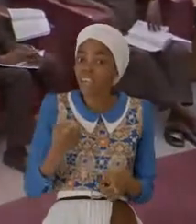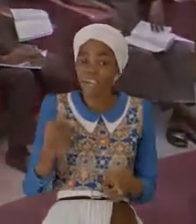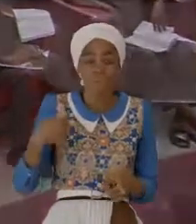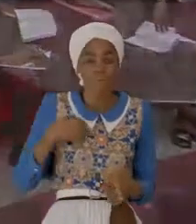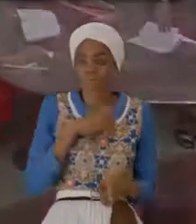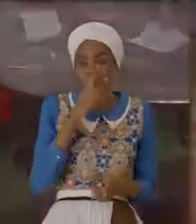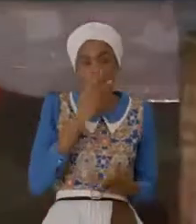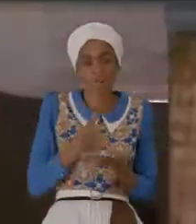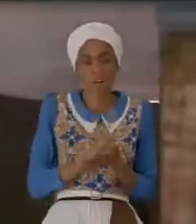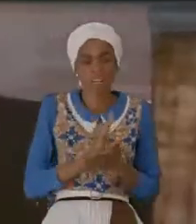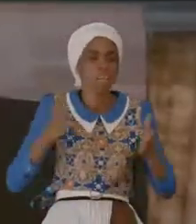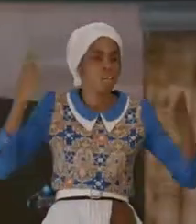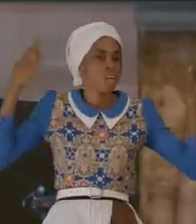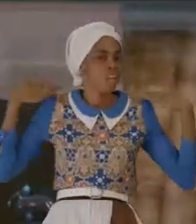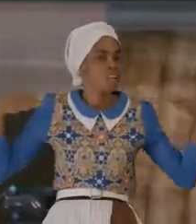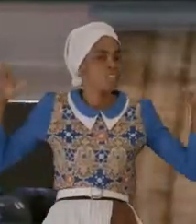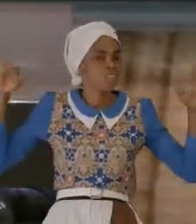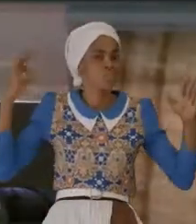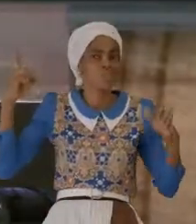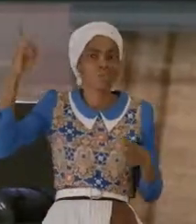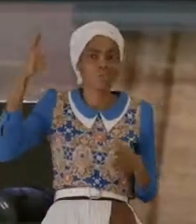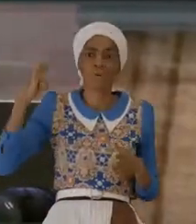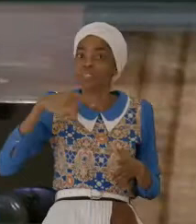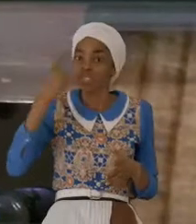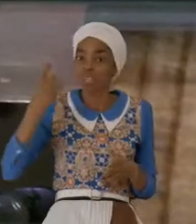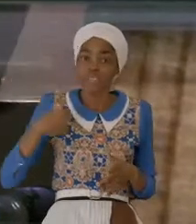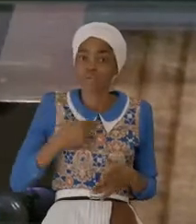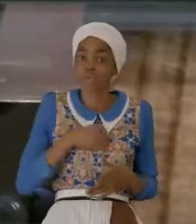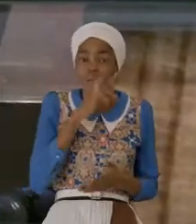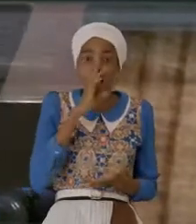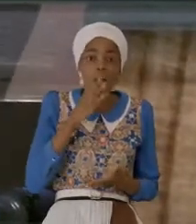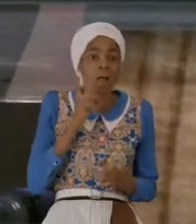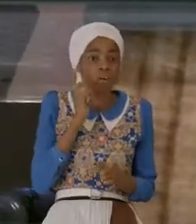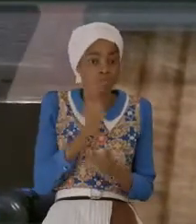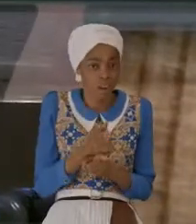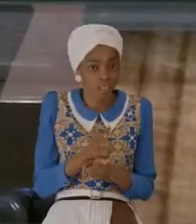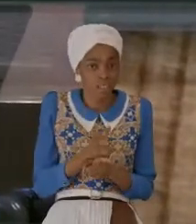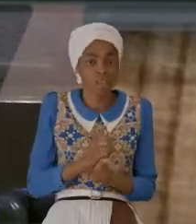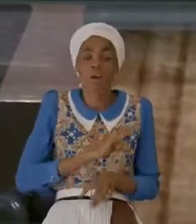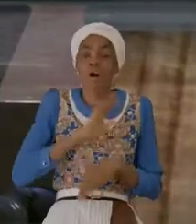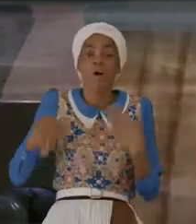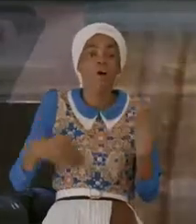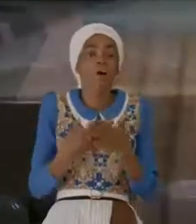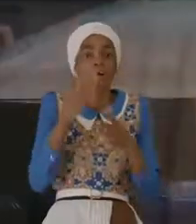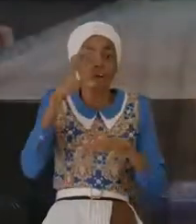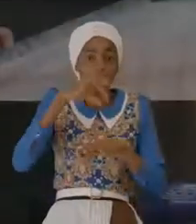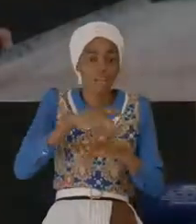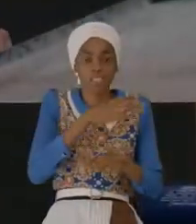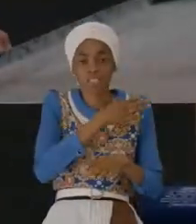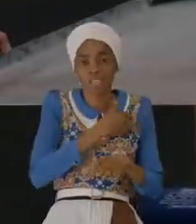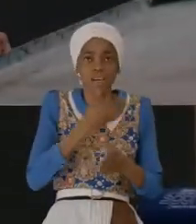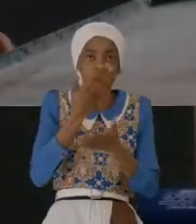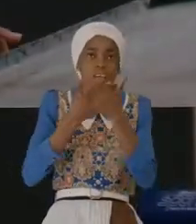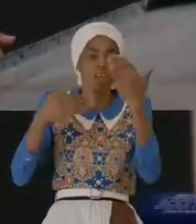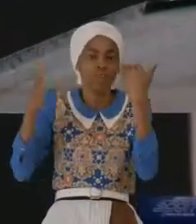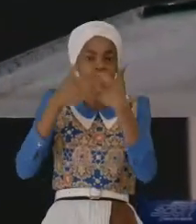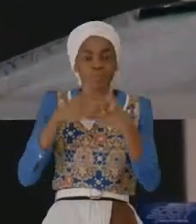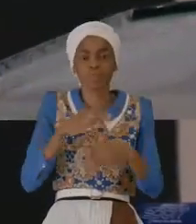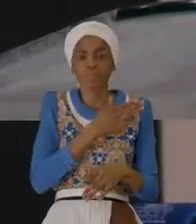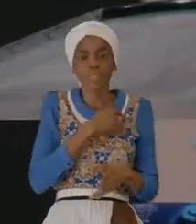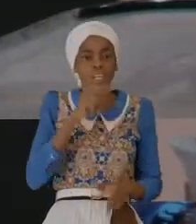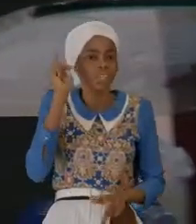angels of God they say were right all us and Heaven and the people